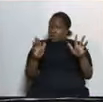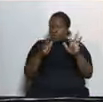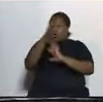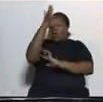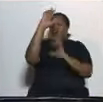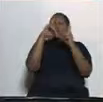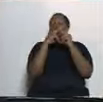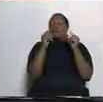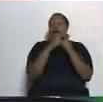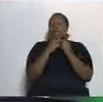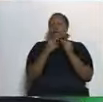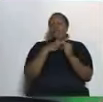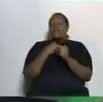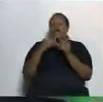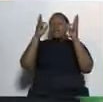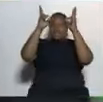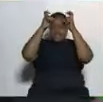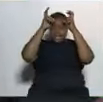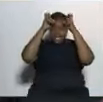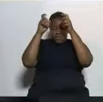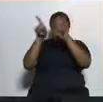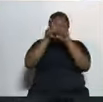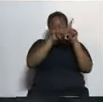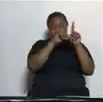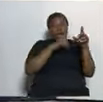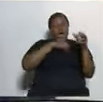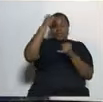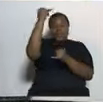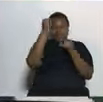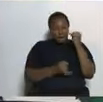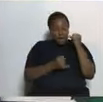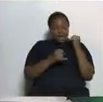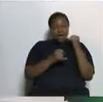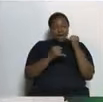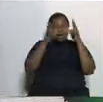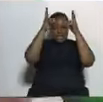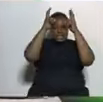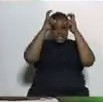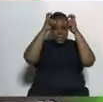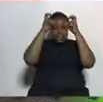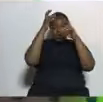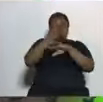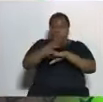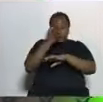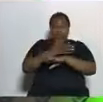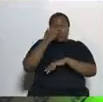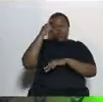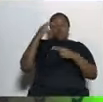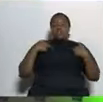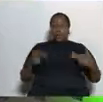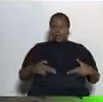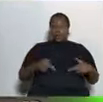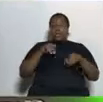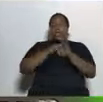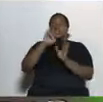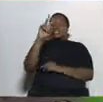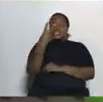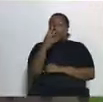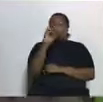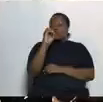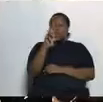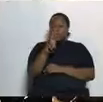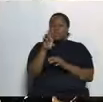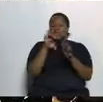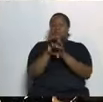of God. The devil has a final deception for mankind. Look at what it says in 2 Corinthians